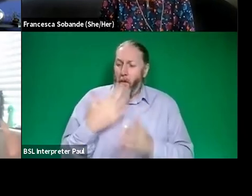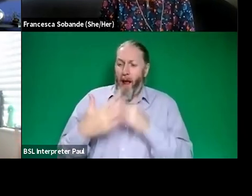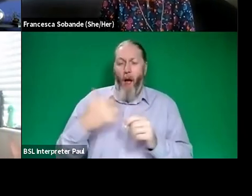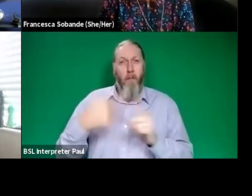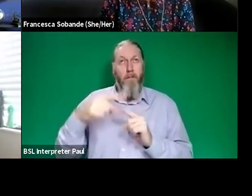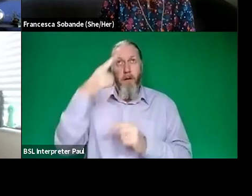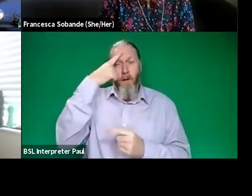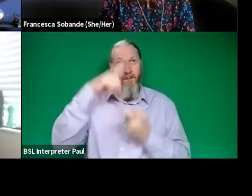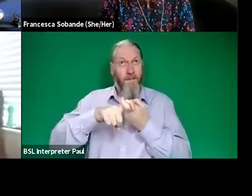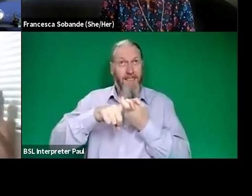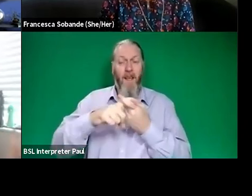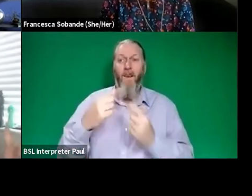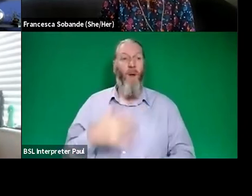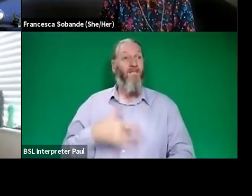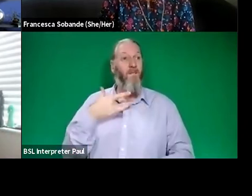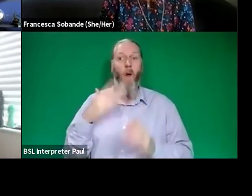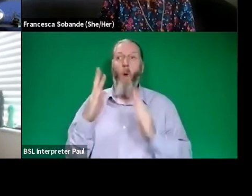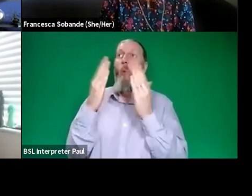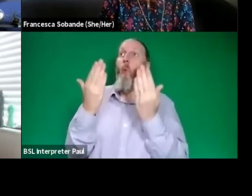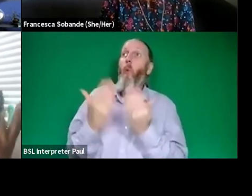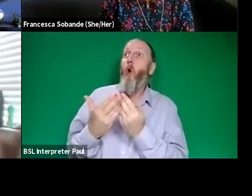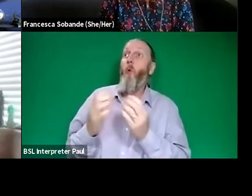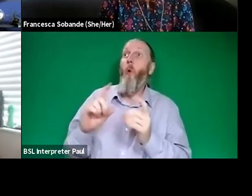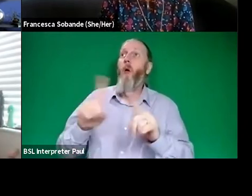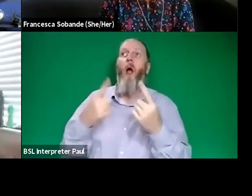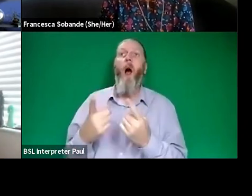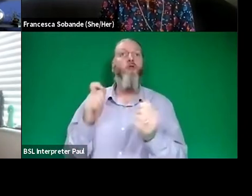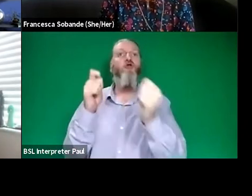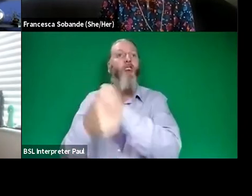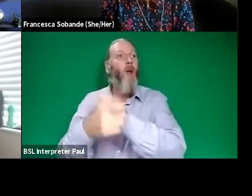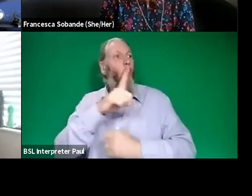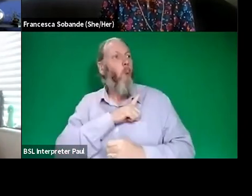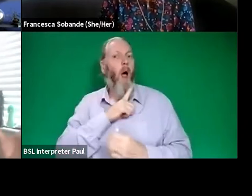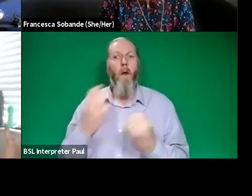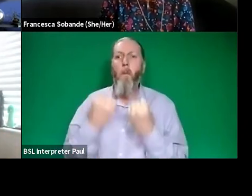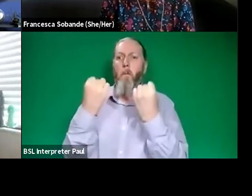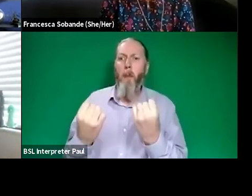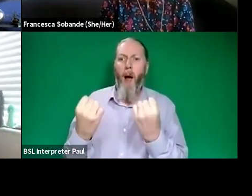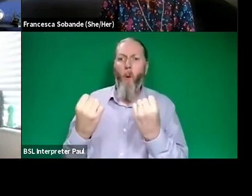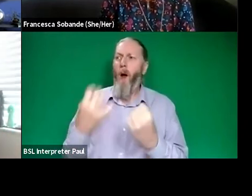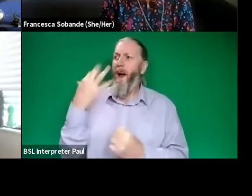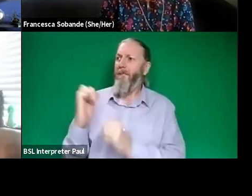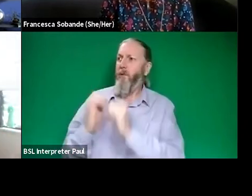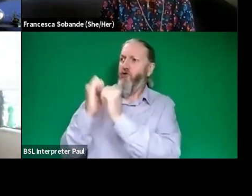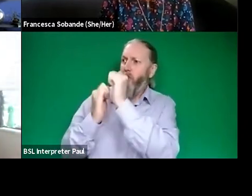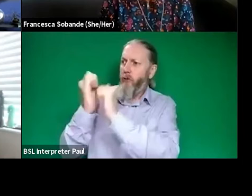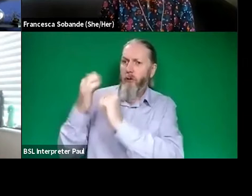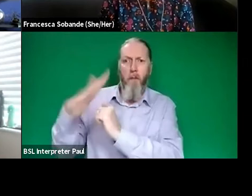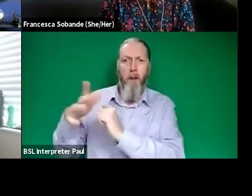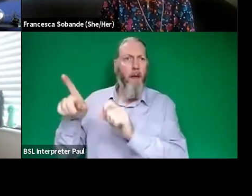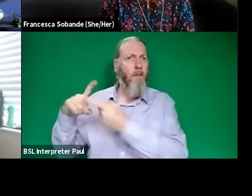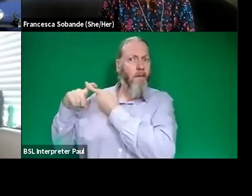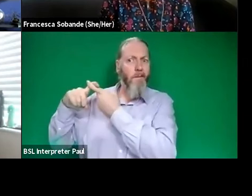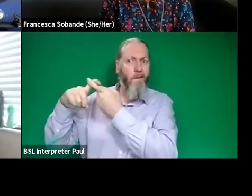because structural power has a particular history, has a particular materiality, has a particular sort of backing, then we can